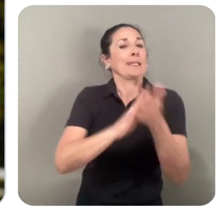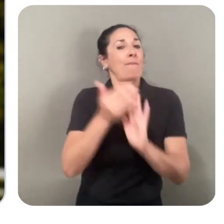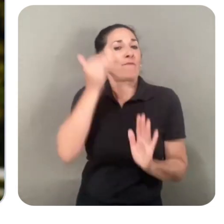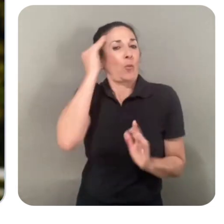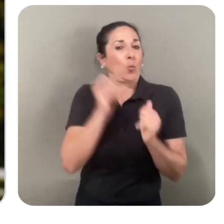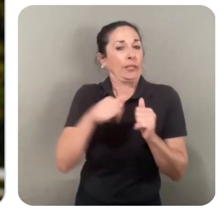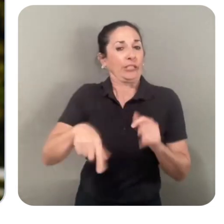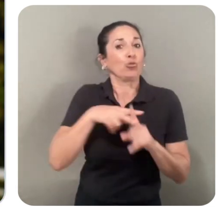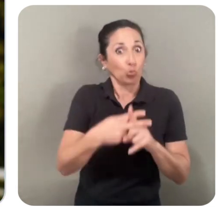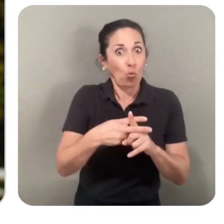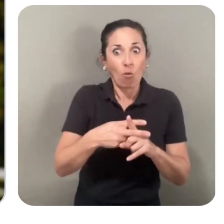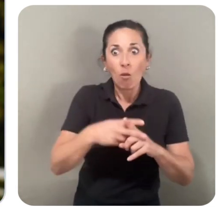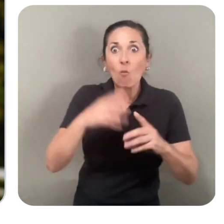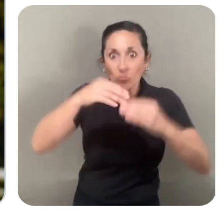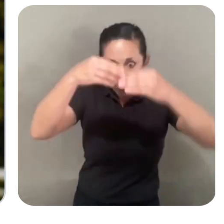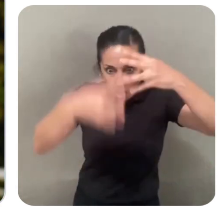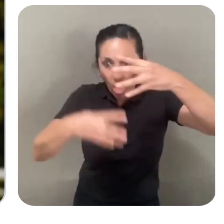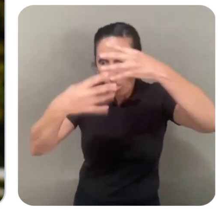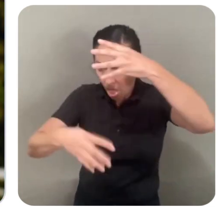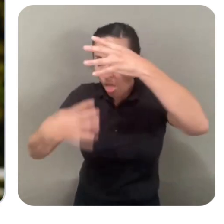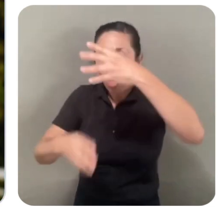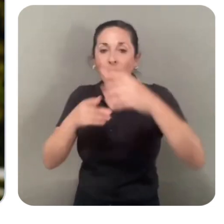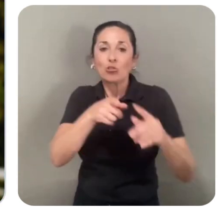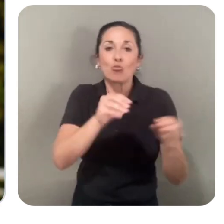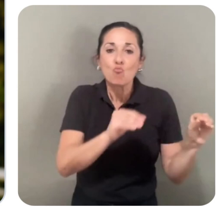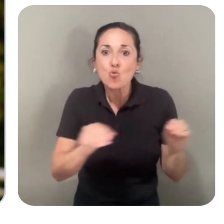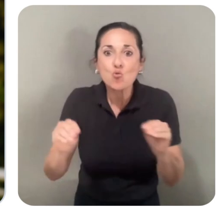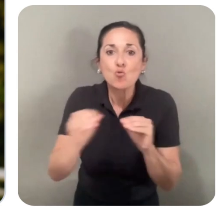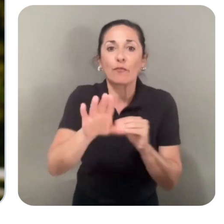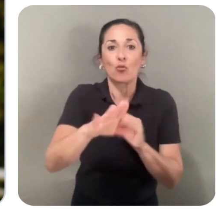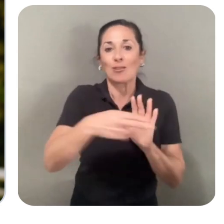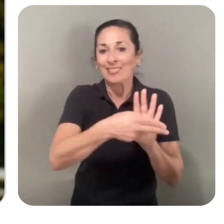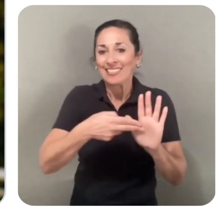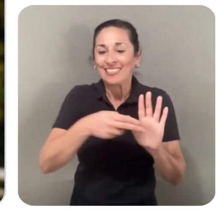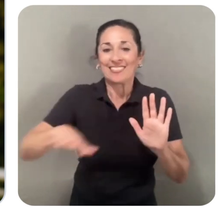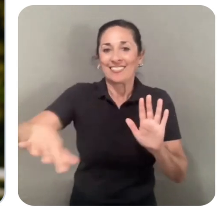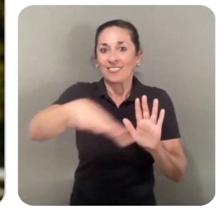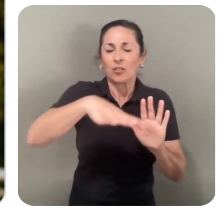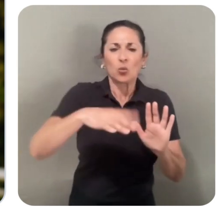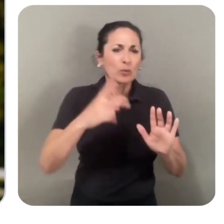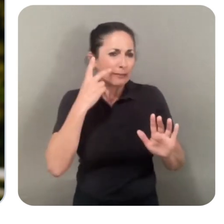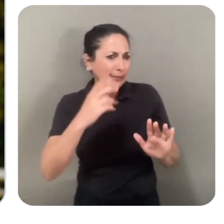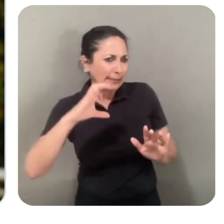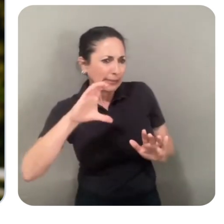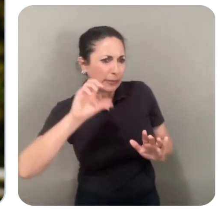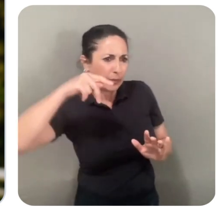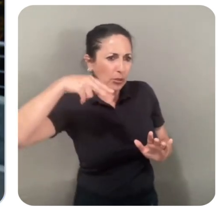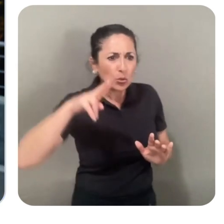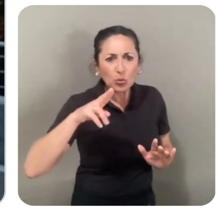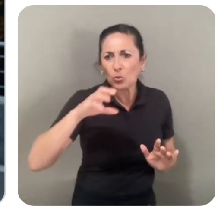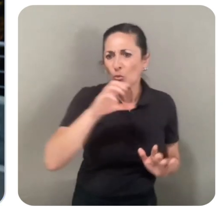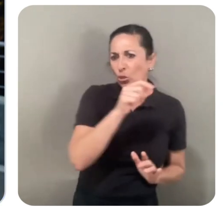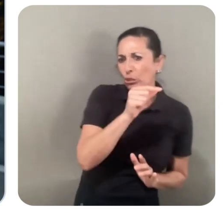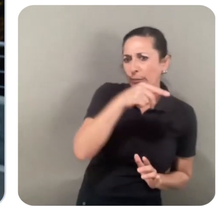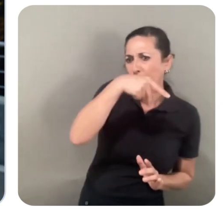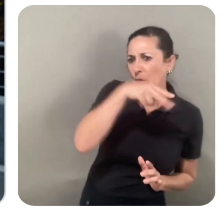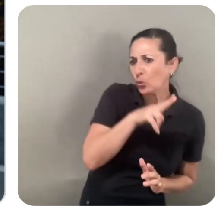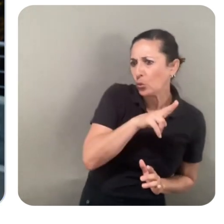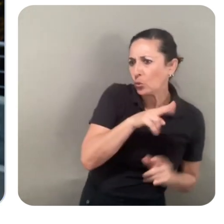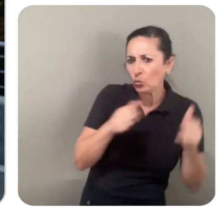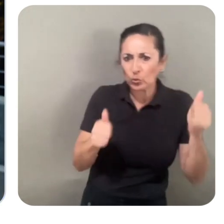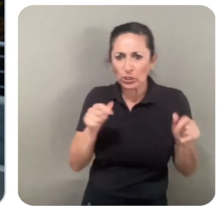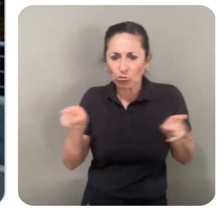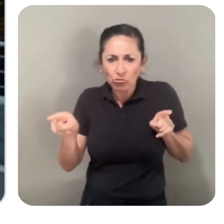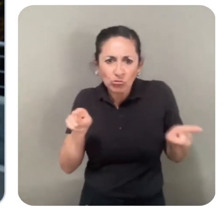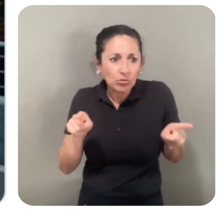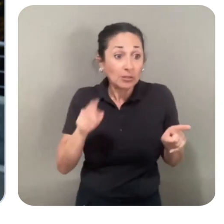show you drops as you move around in your scene. It will tell you if the pressure is on the CPU side or on the GPU. If you turn on